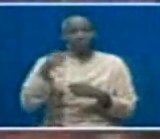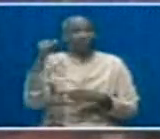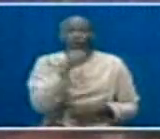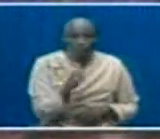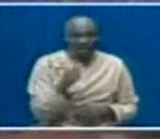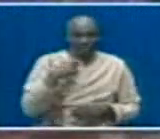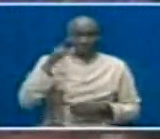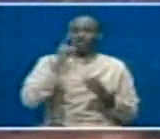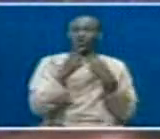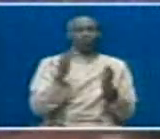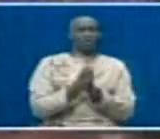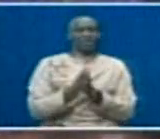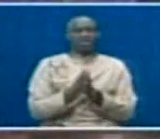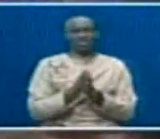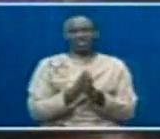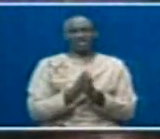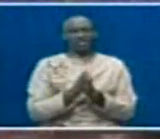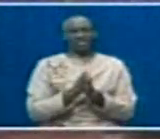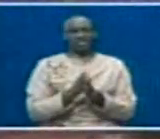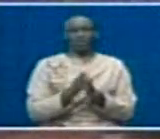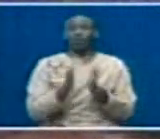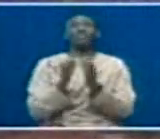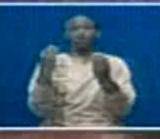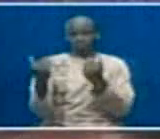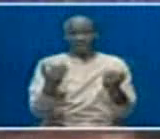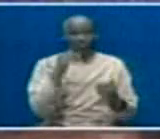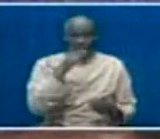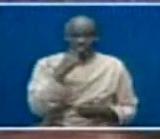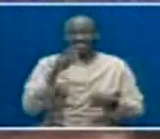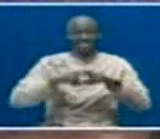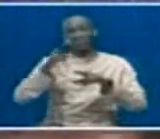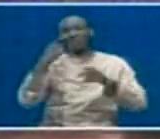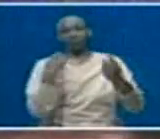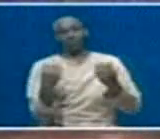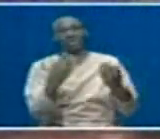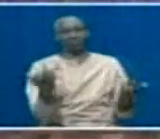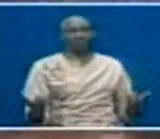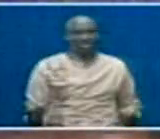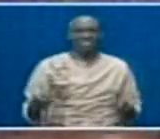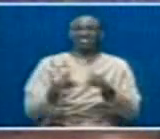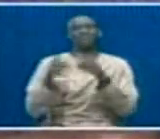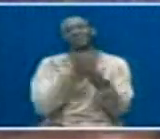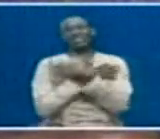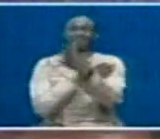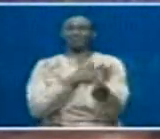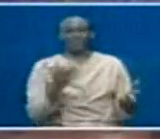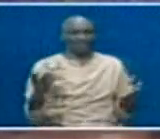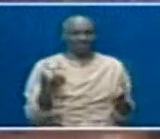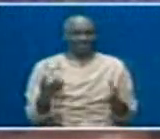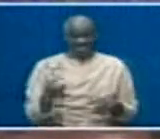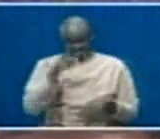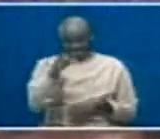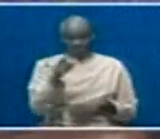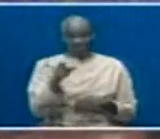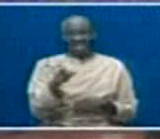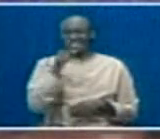but he would talk with, he can meet kids, and he would sit down and maybe talk with them like they were friends. Hmm. That's the type of a